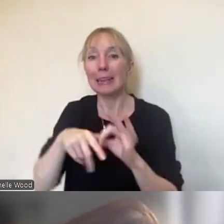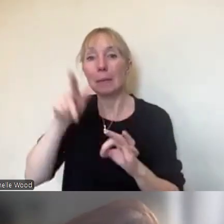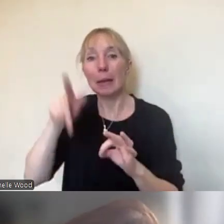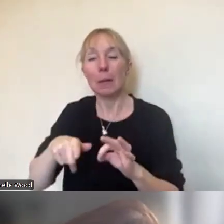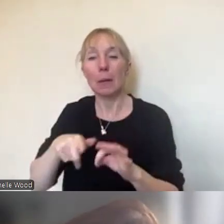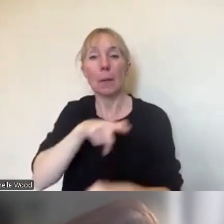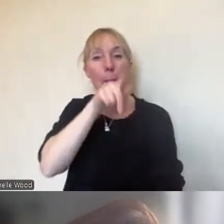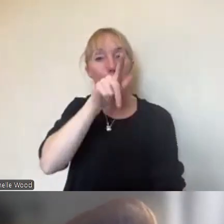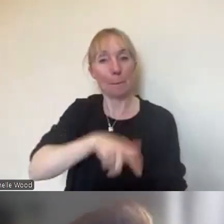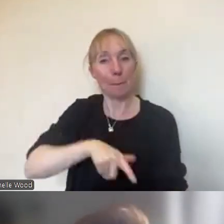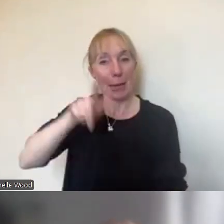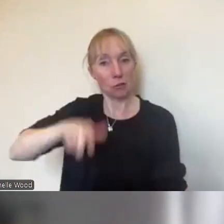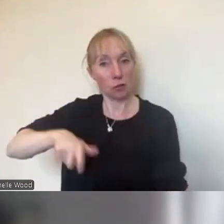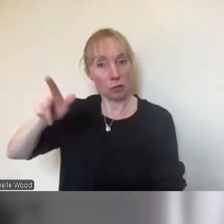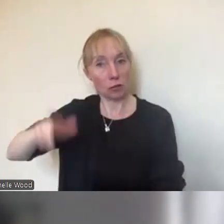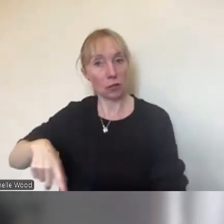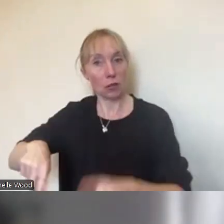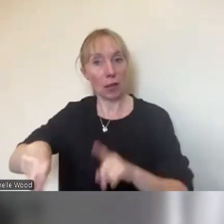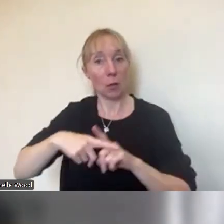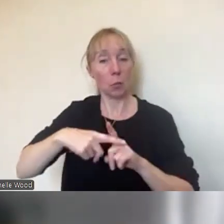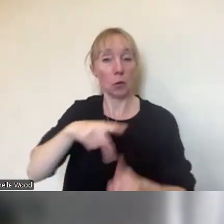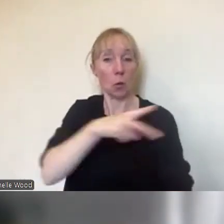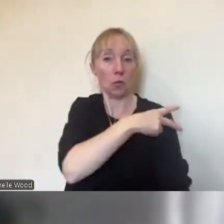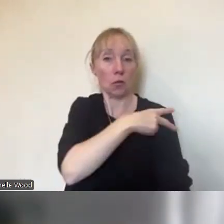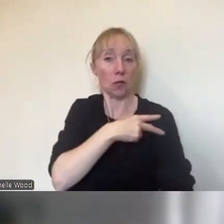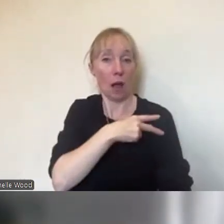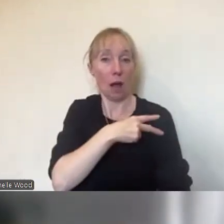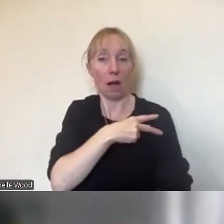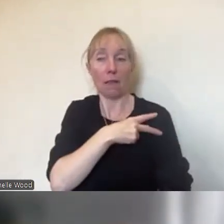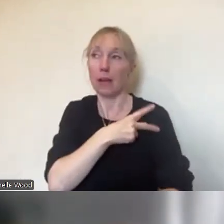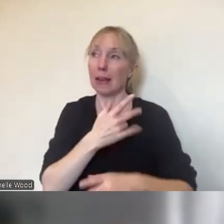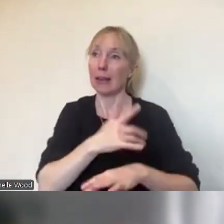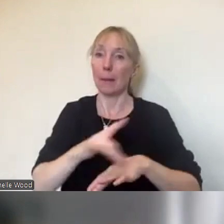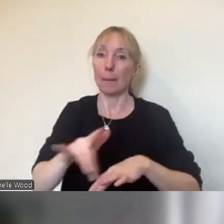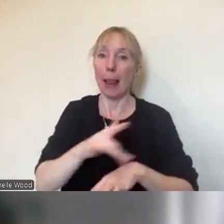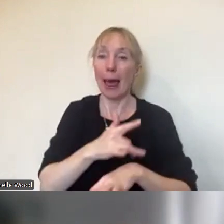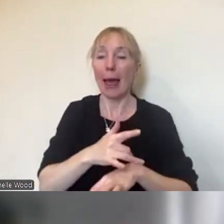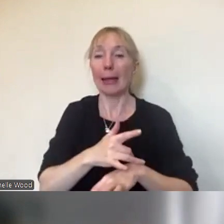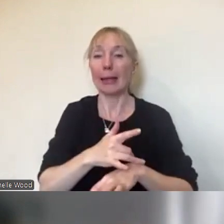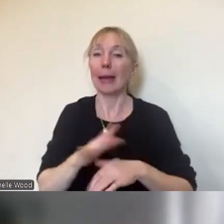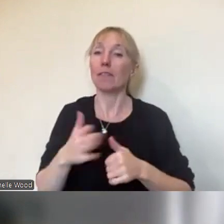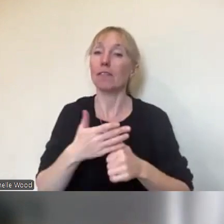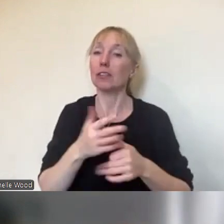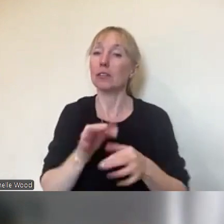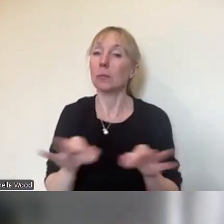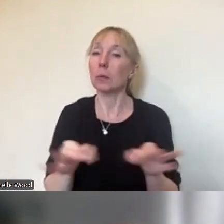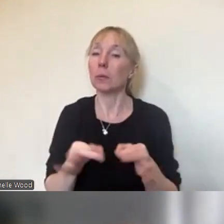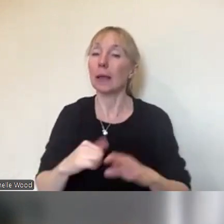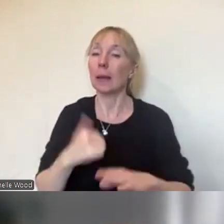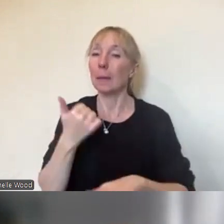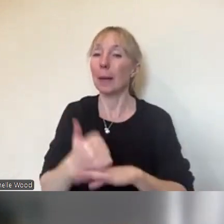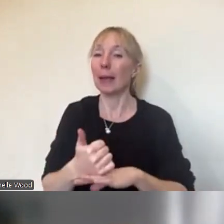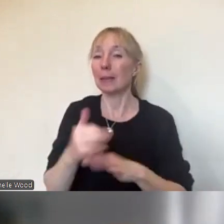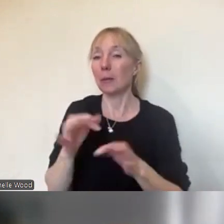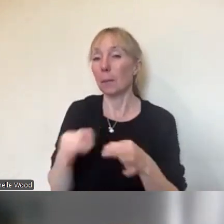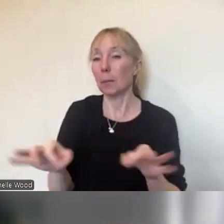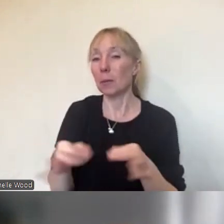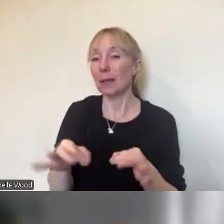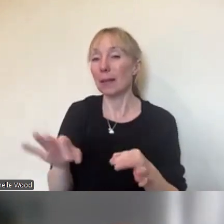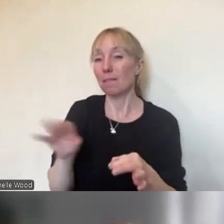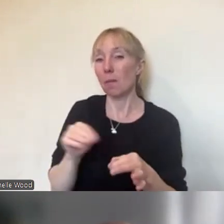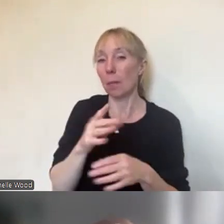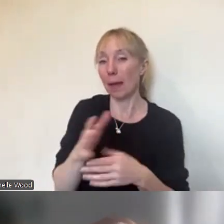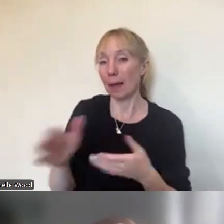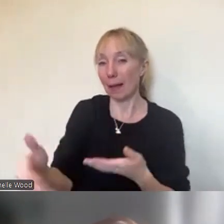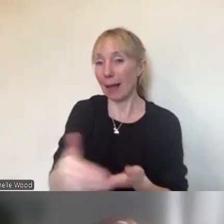at the Crichton, and then put on a play, and there was original music composed based on music from the collection.